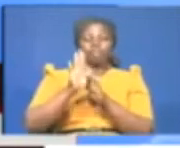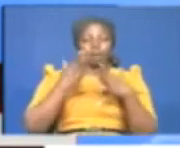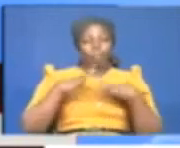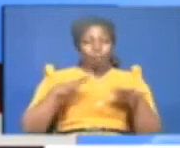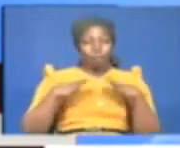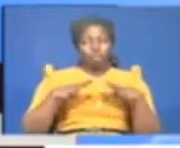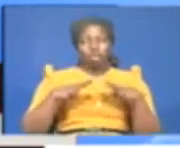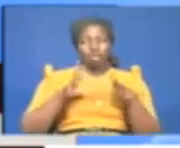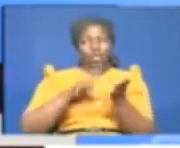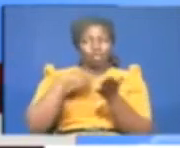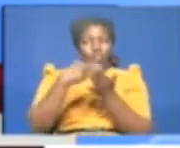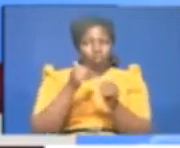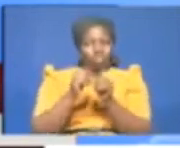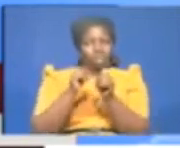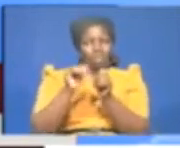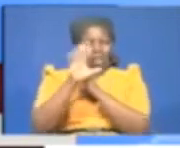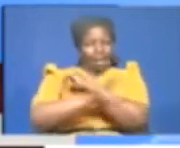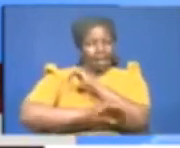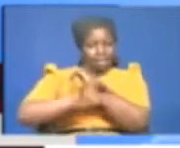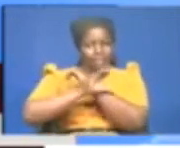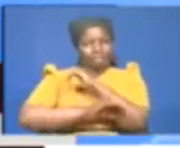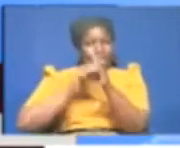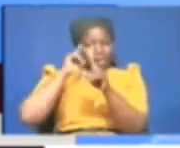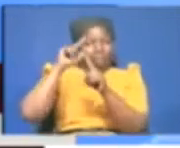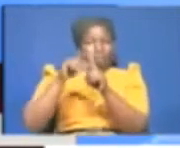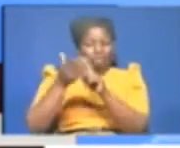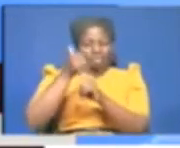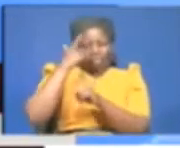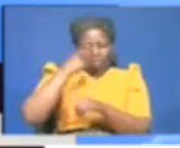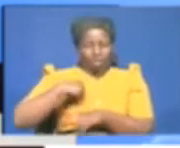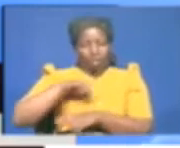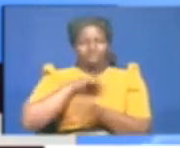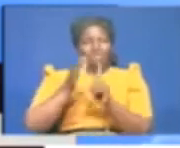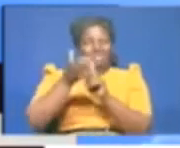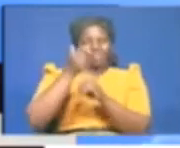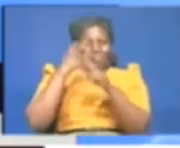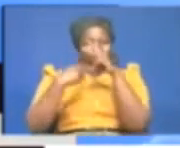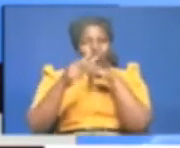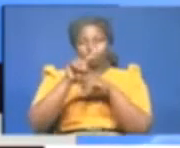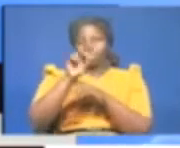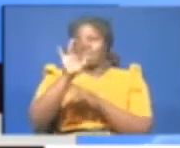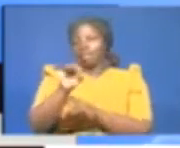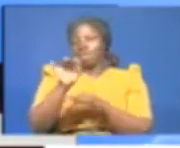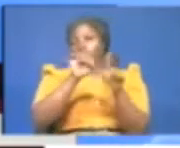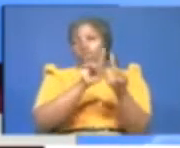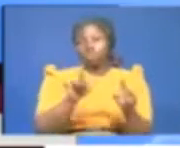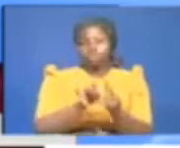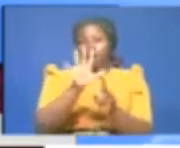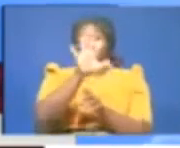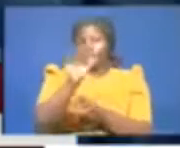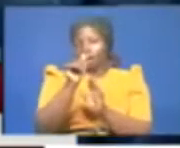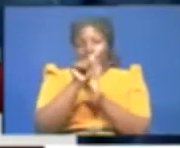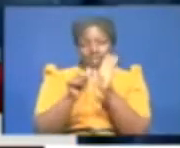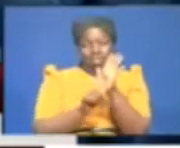country is gearing to achieve so that we can achieve our Kenyan's vision 2030, as well as the Africa Agenda